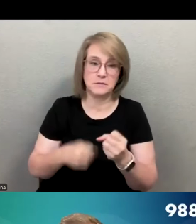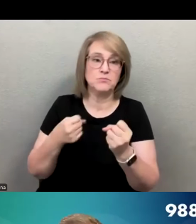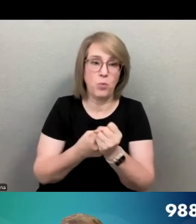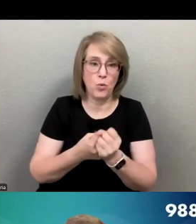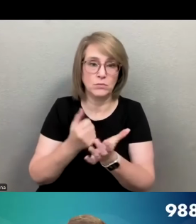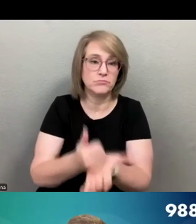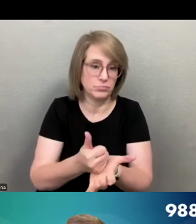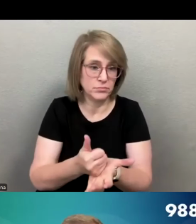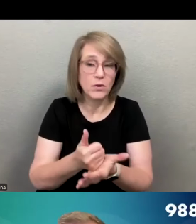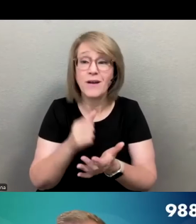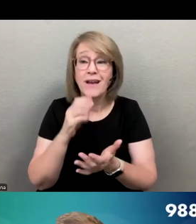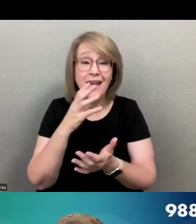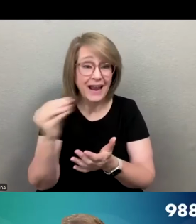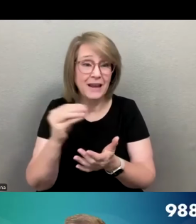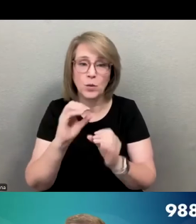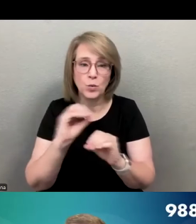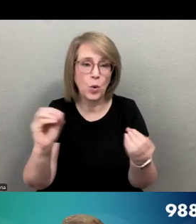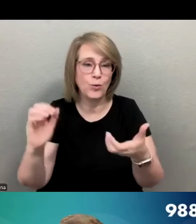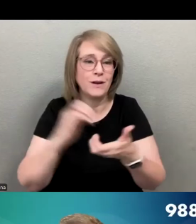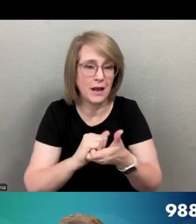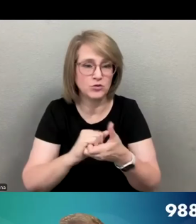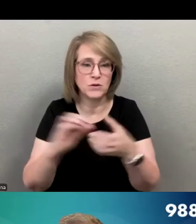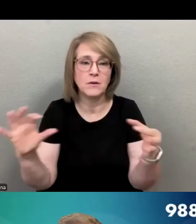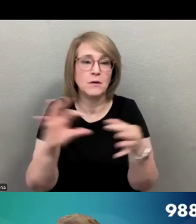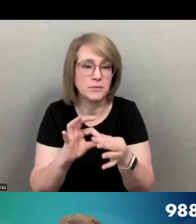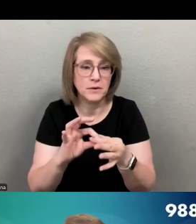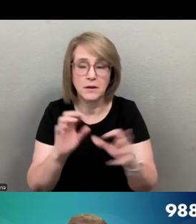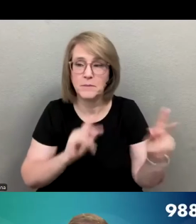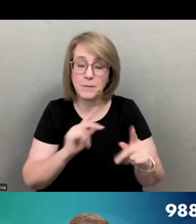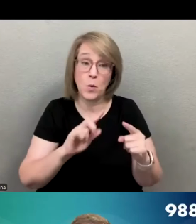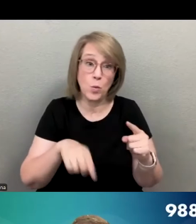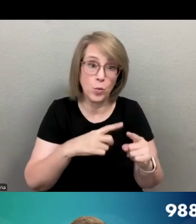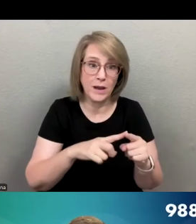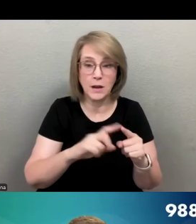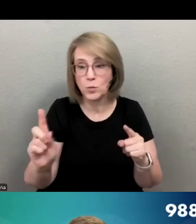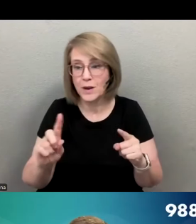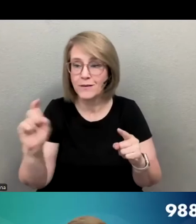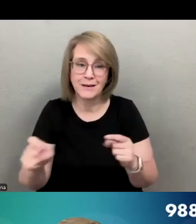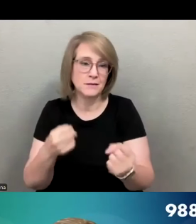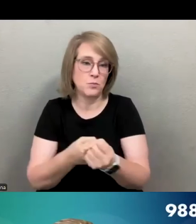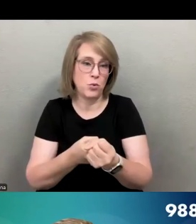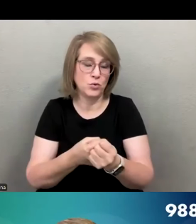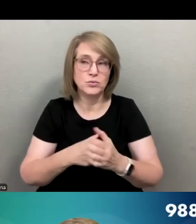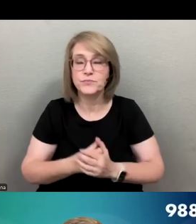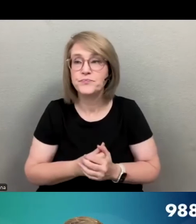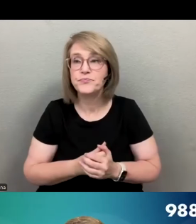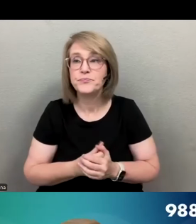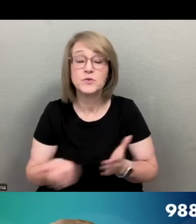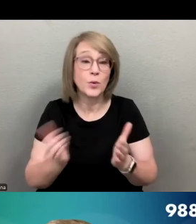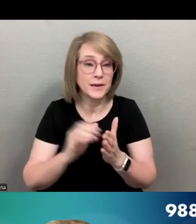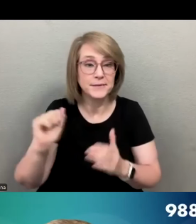capacity or the collaboration to be able to support individuals where and when they need the support. So there were some amazing